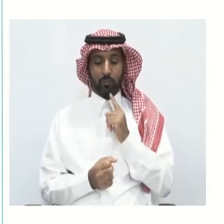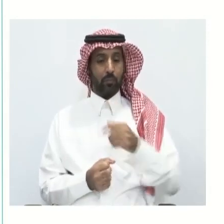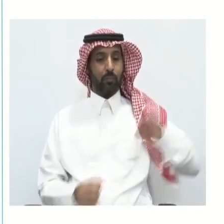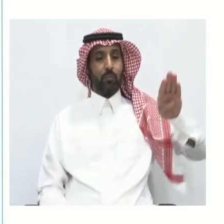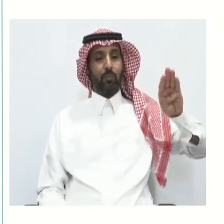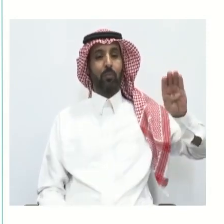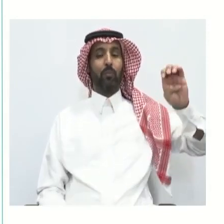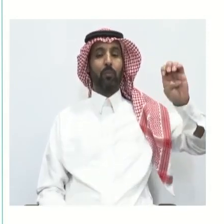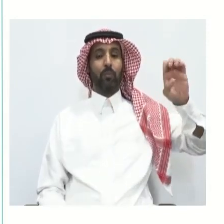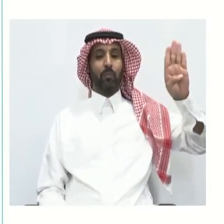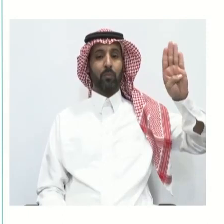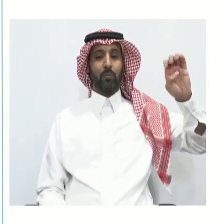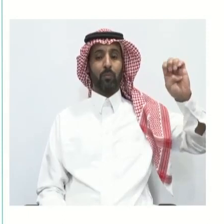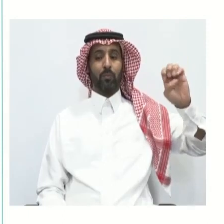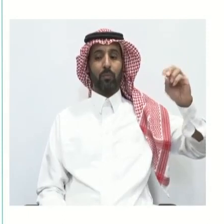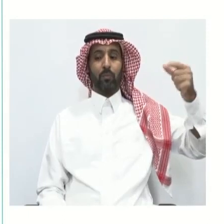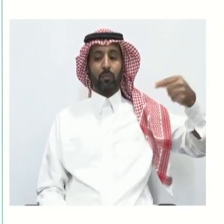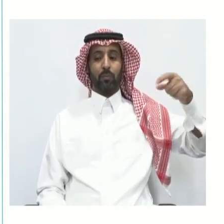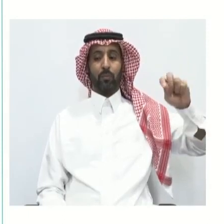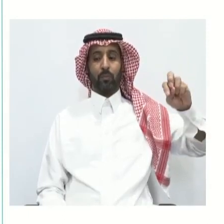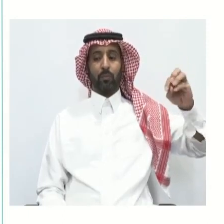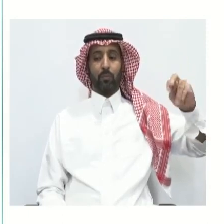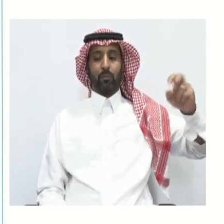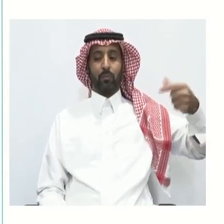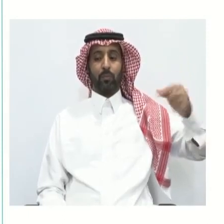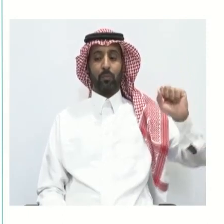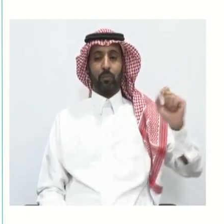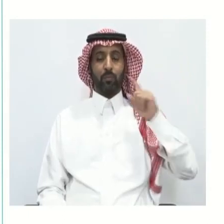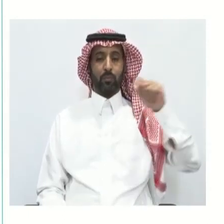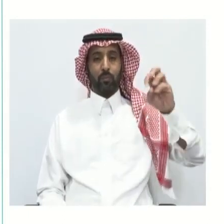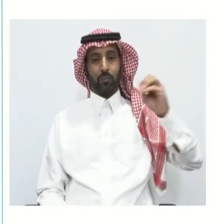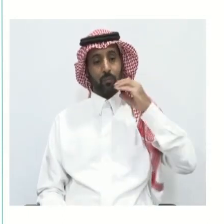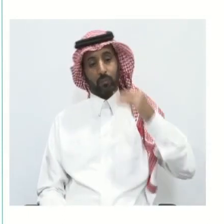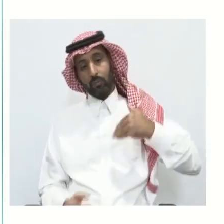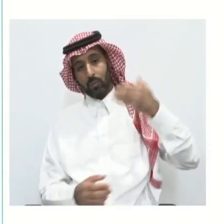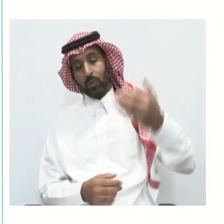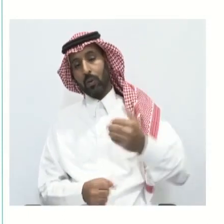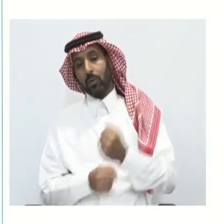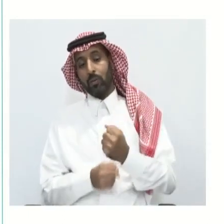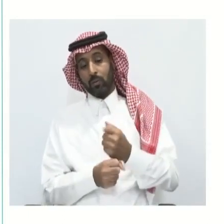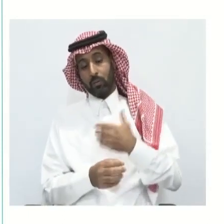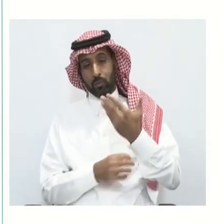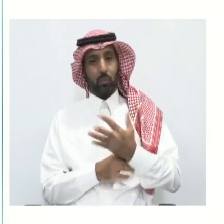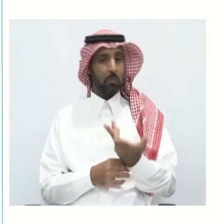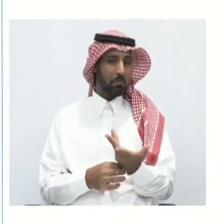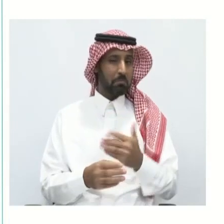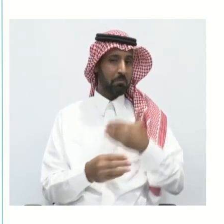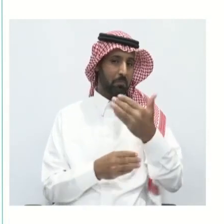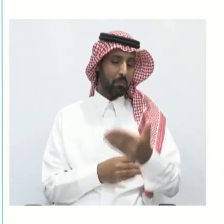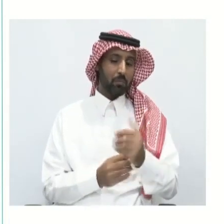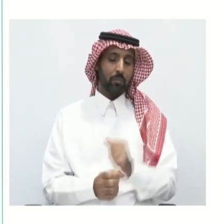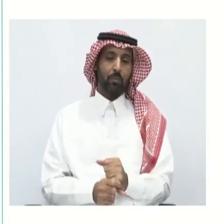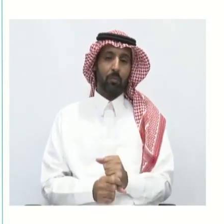going to, when you say, I'm going to do this, I'm going to do that, is to express actions or maybe